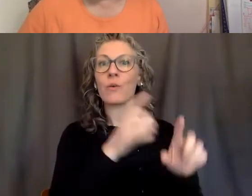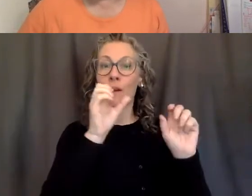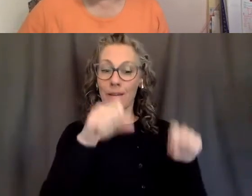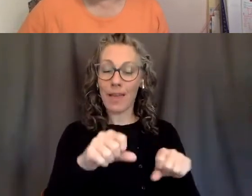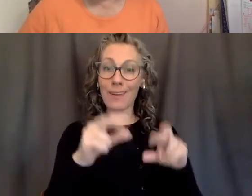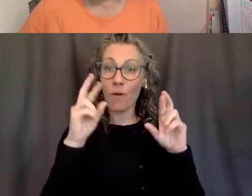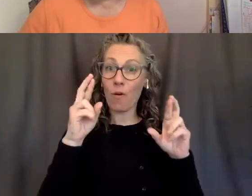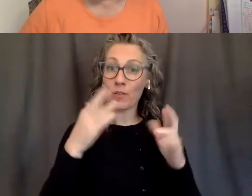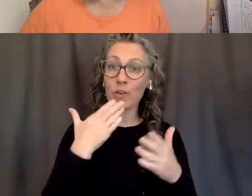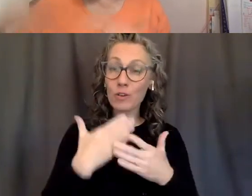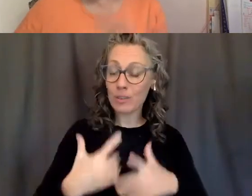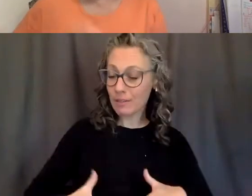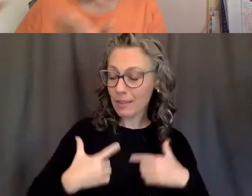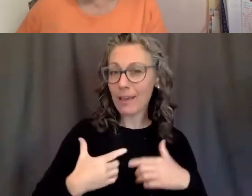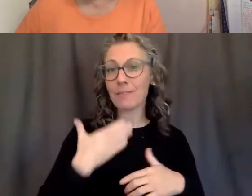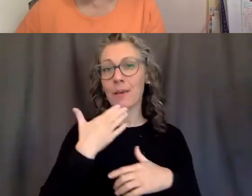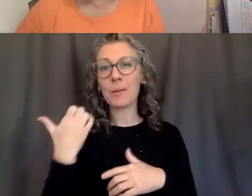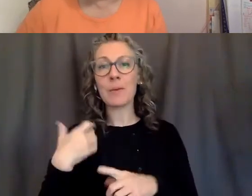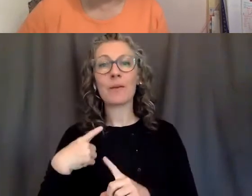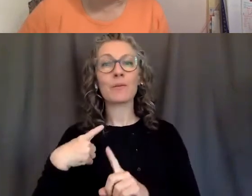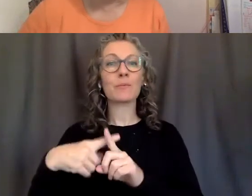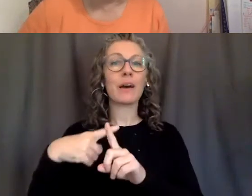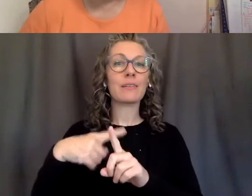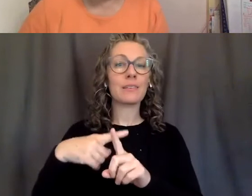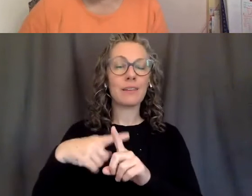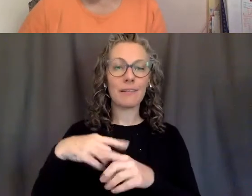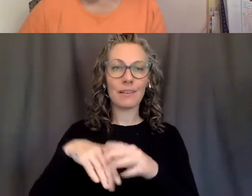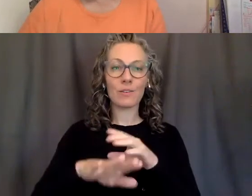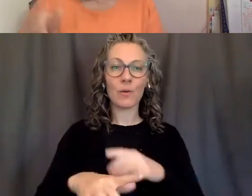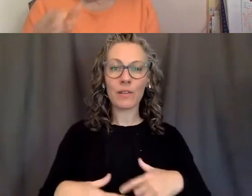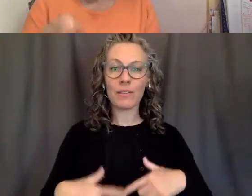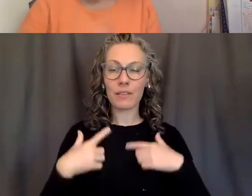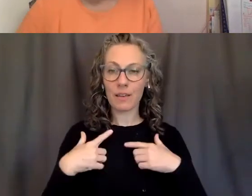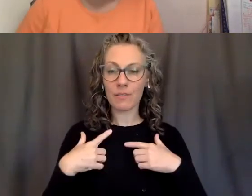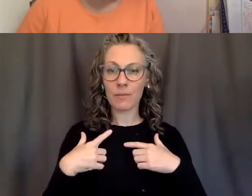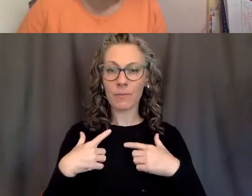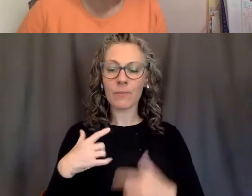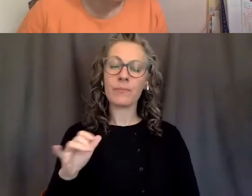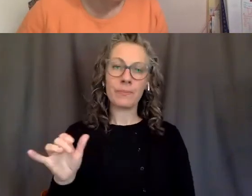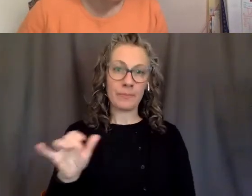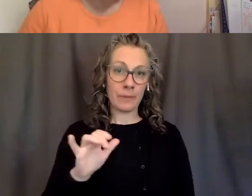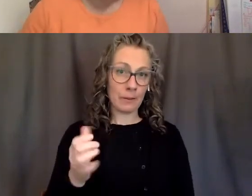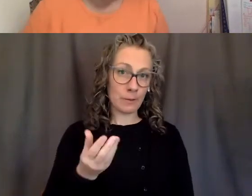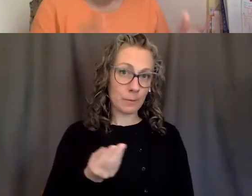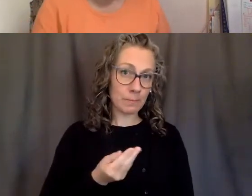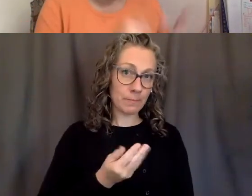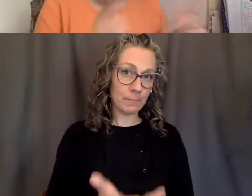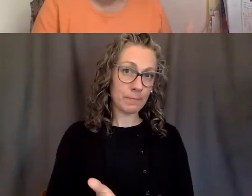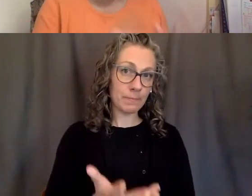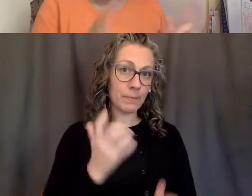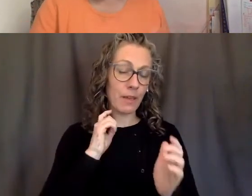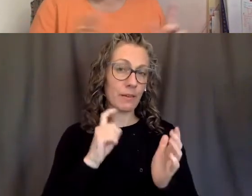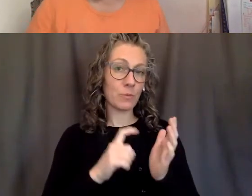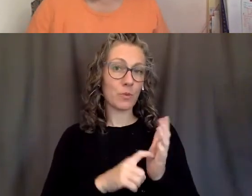life, hope for better positivity in your life. Now, I want to also tell you from what I observed